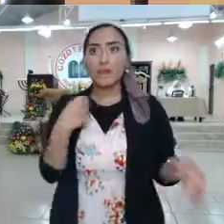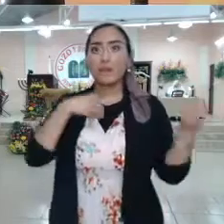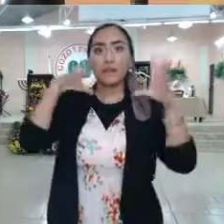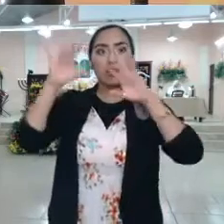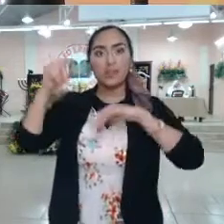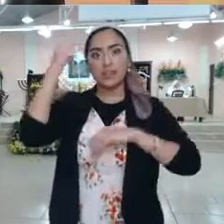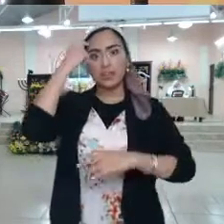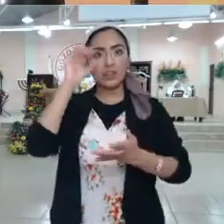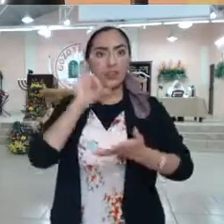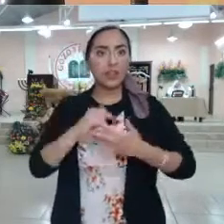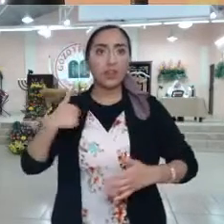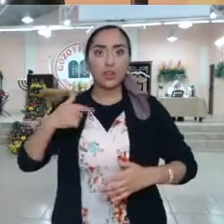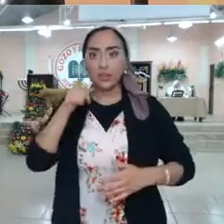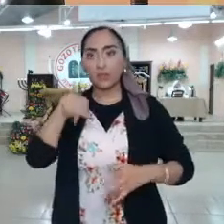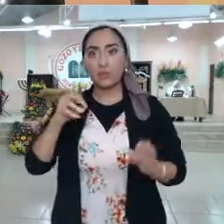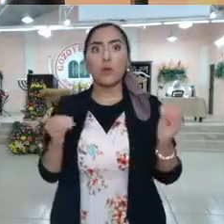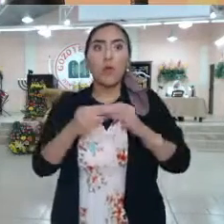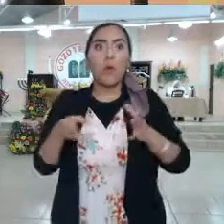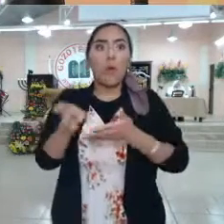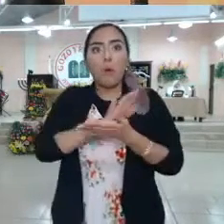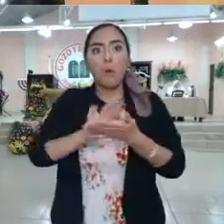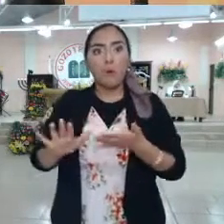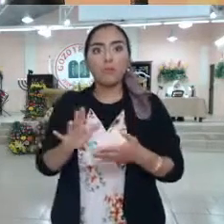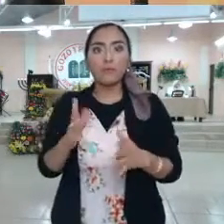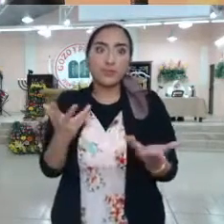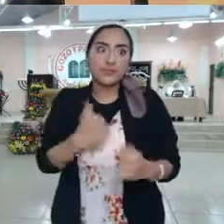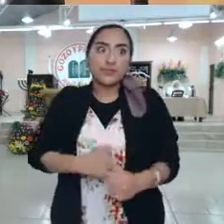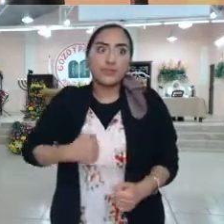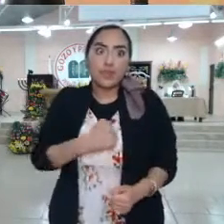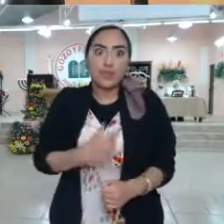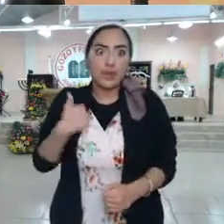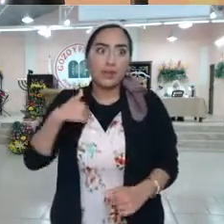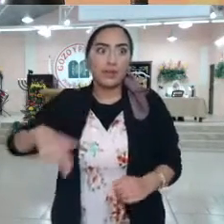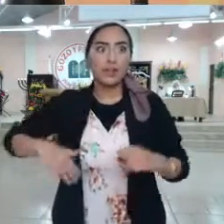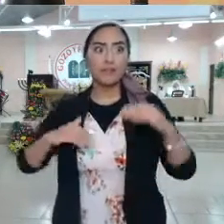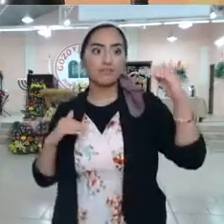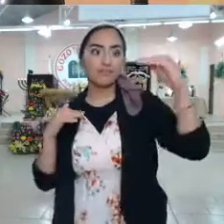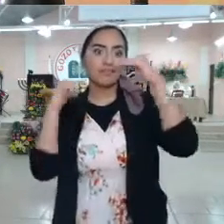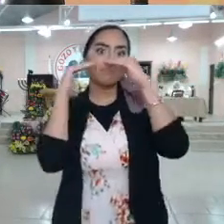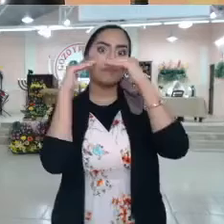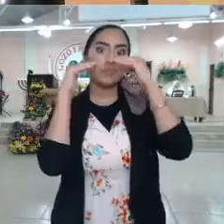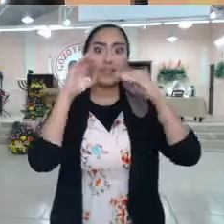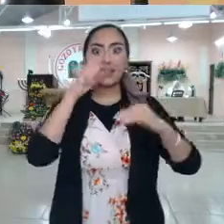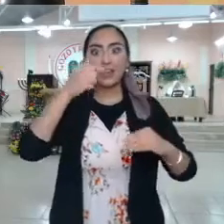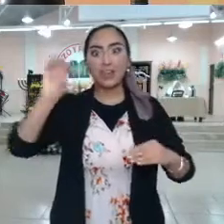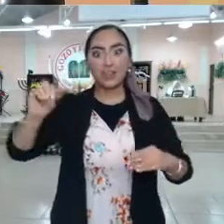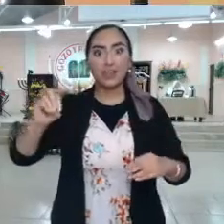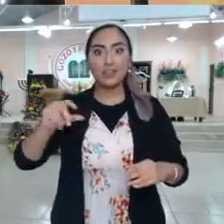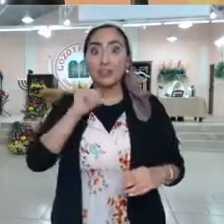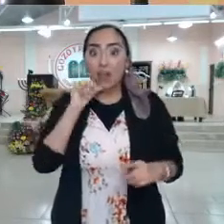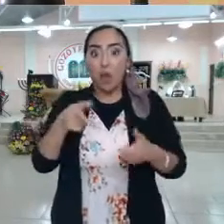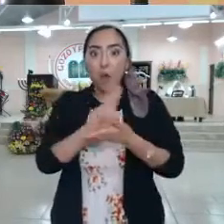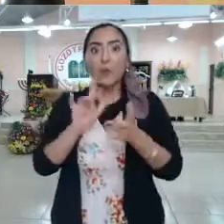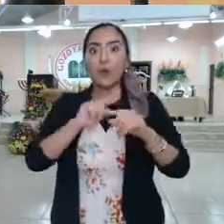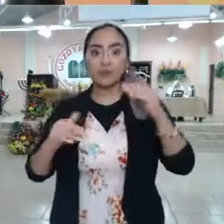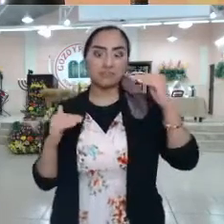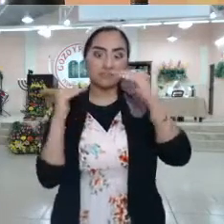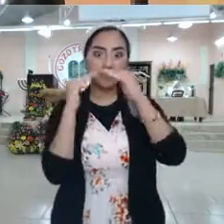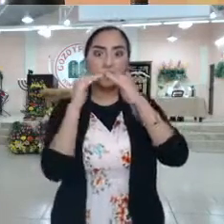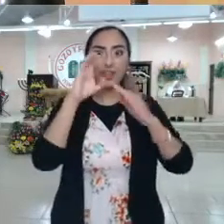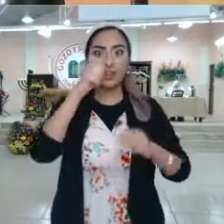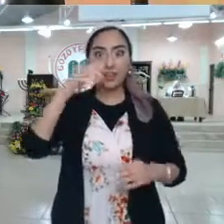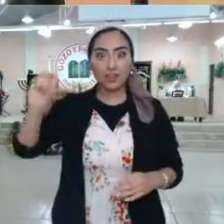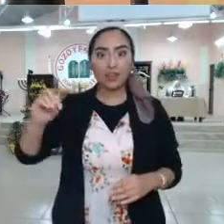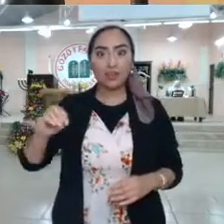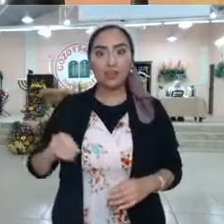then people, they left here thinking that we were more holy. Well, sorry, that we were not in their hate of their ego, not on holiness, but